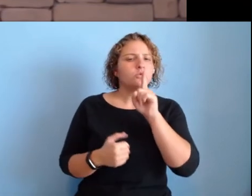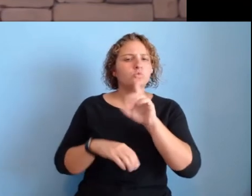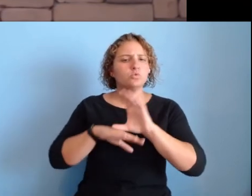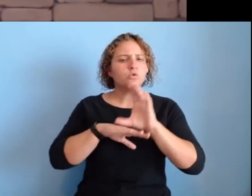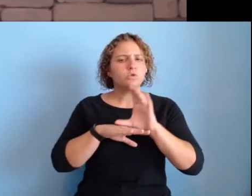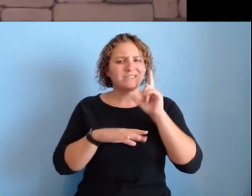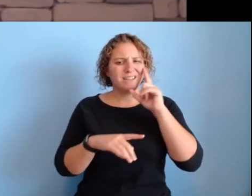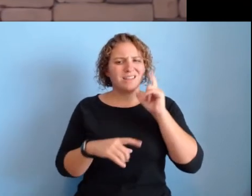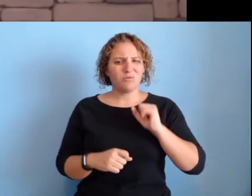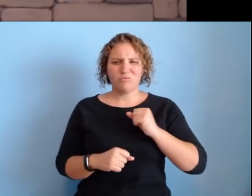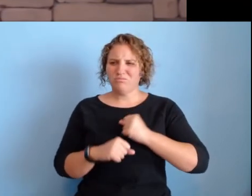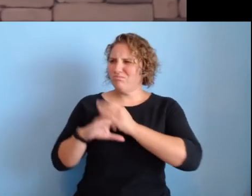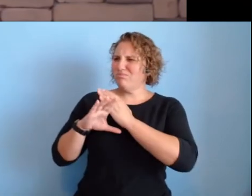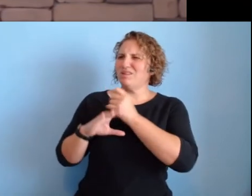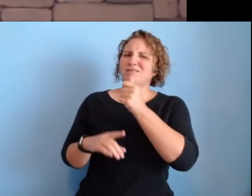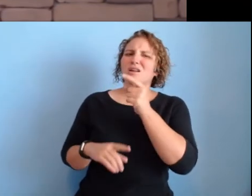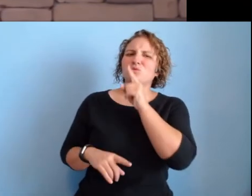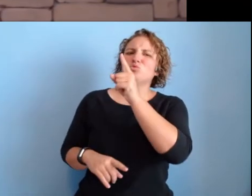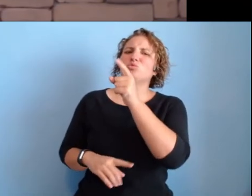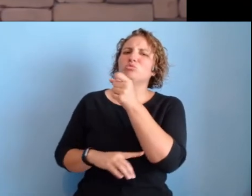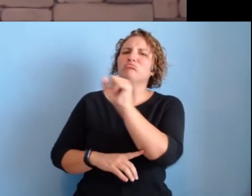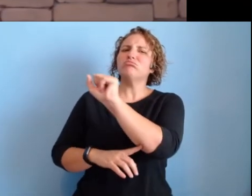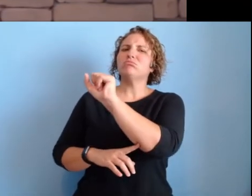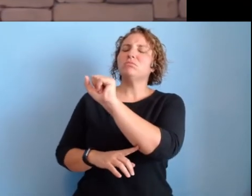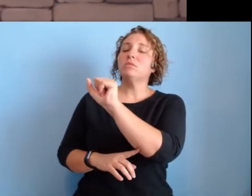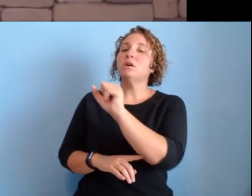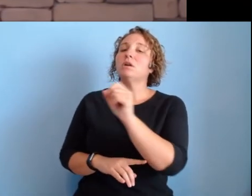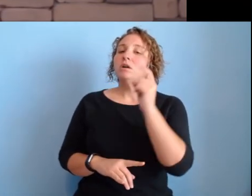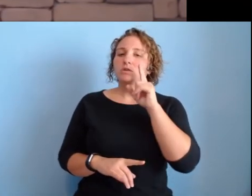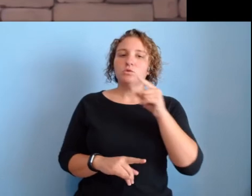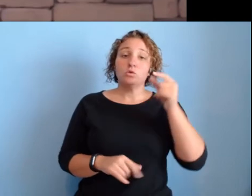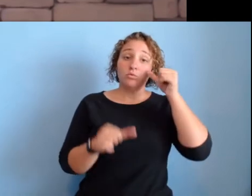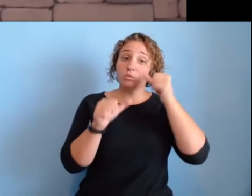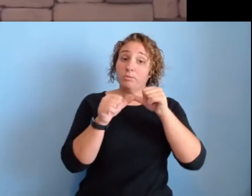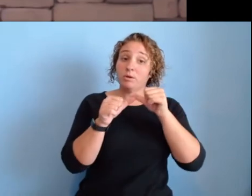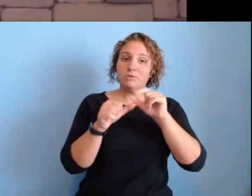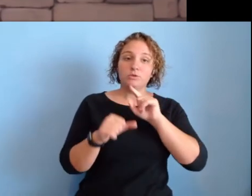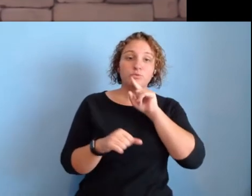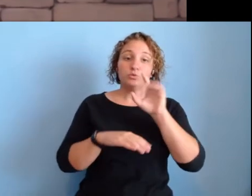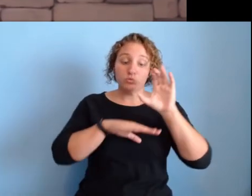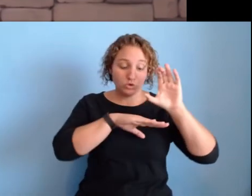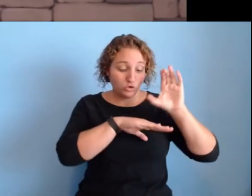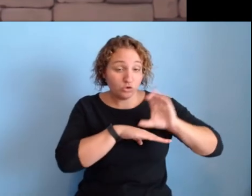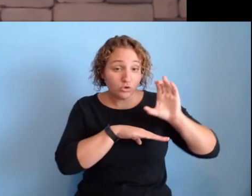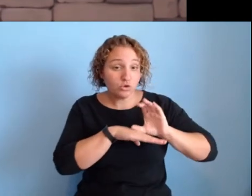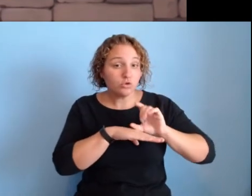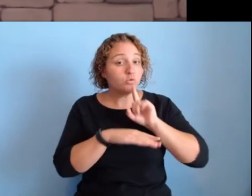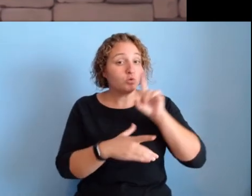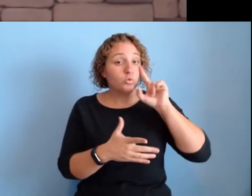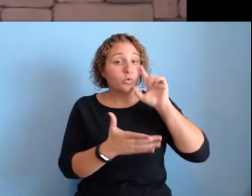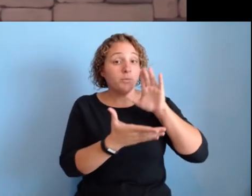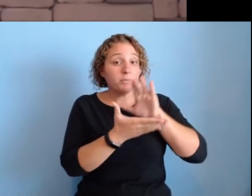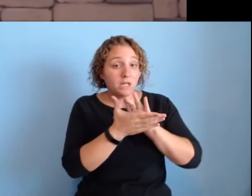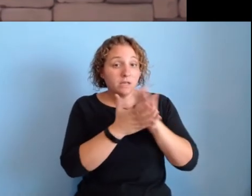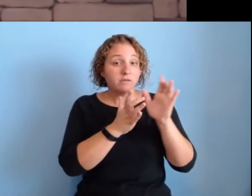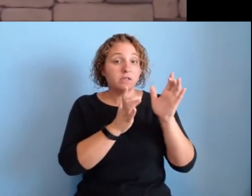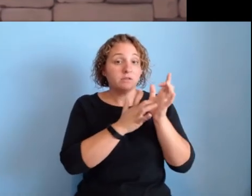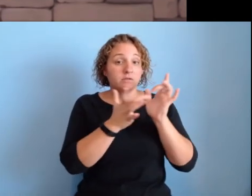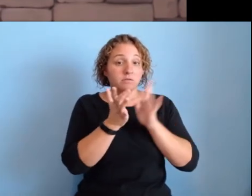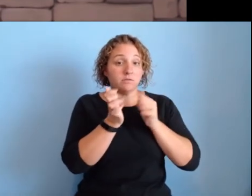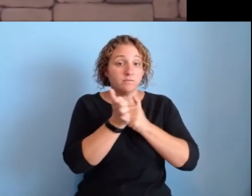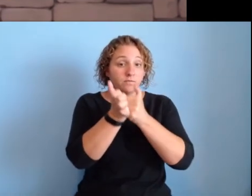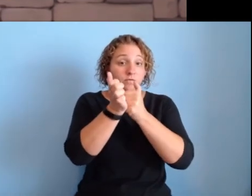up and rise up against it, which is, again, a reminder, it truly does seem the church has been removed, the true believing church, before this false